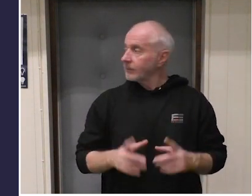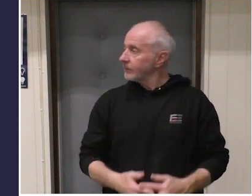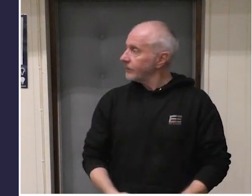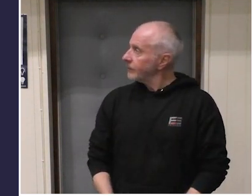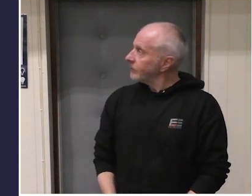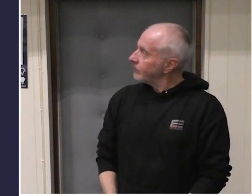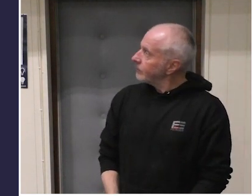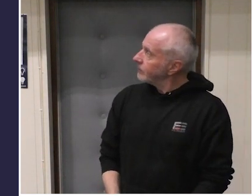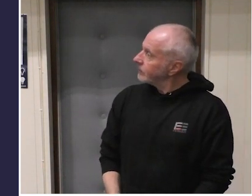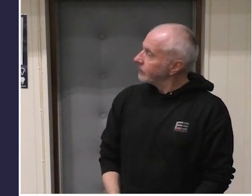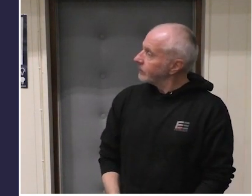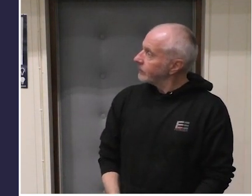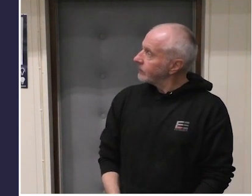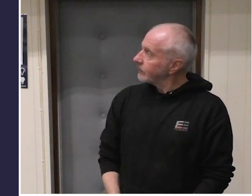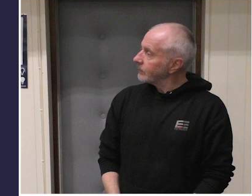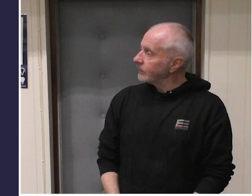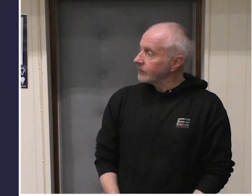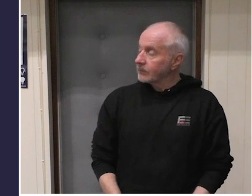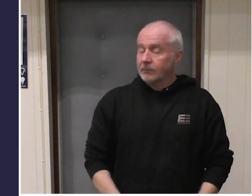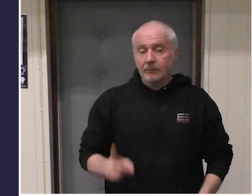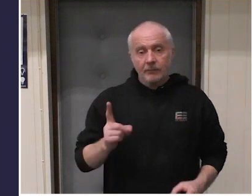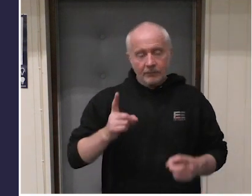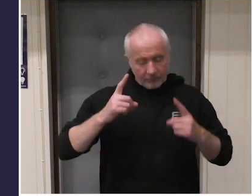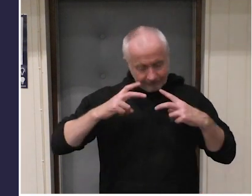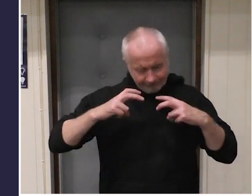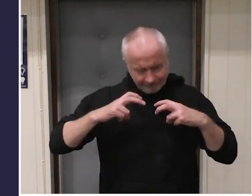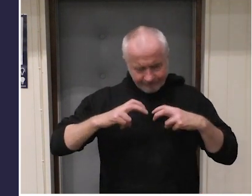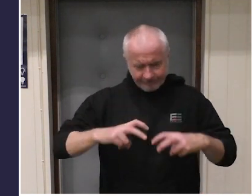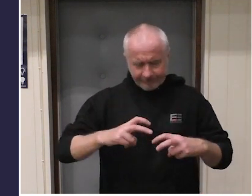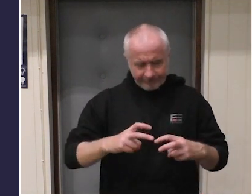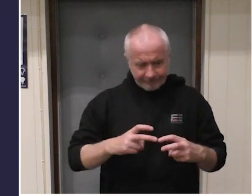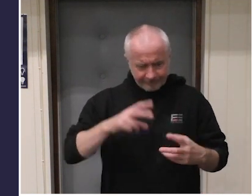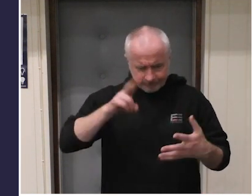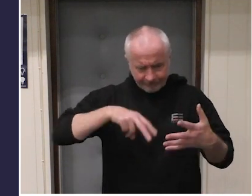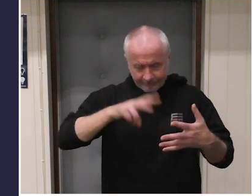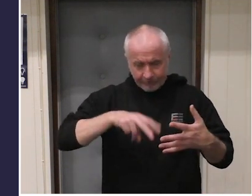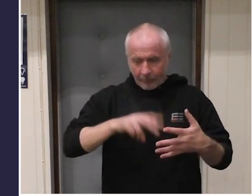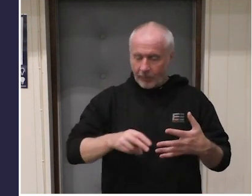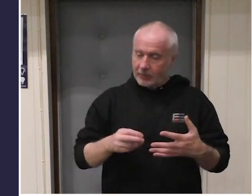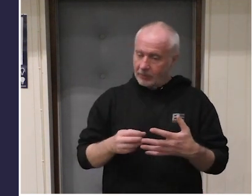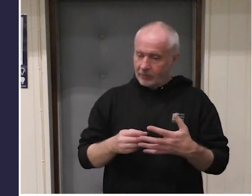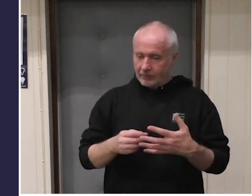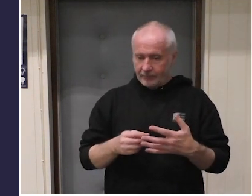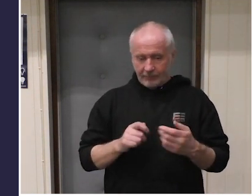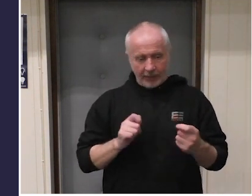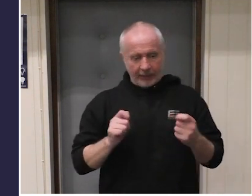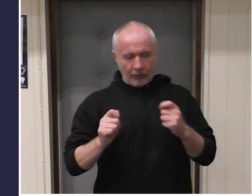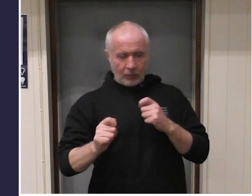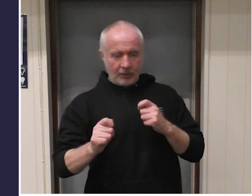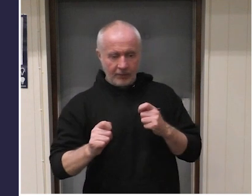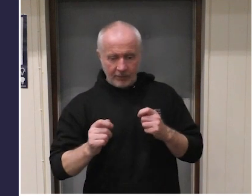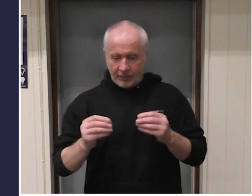So this was critiqued by two very famous evolutionary biologists back in the